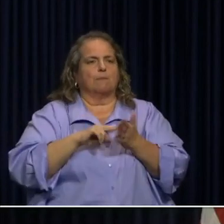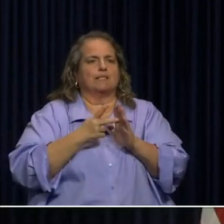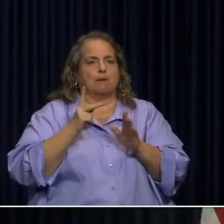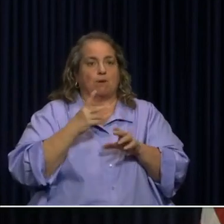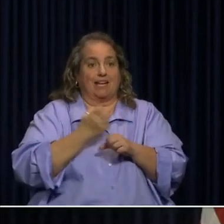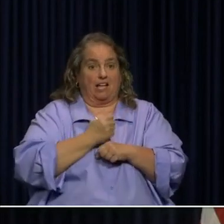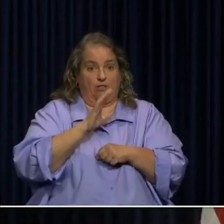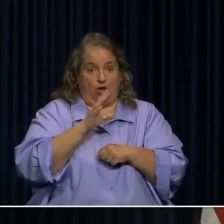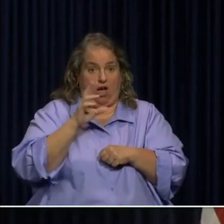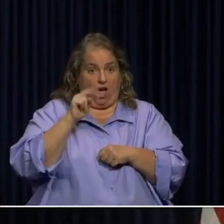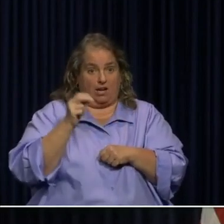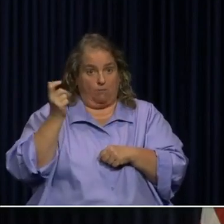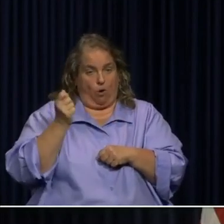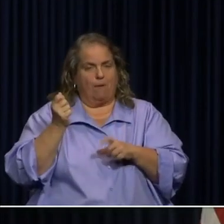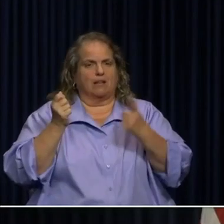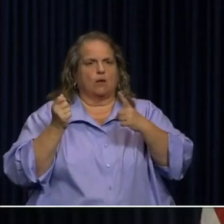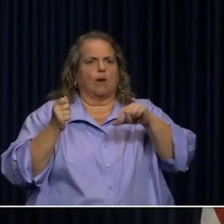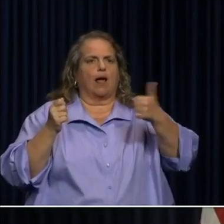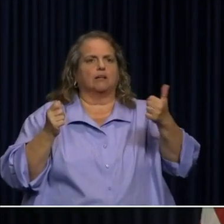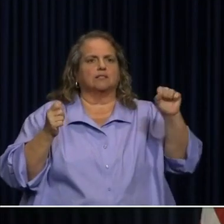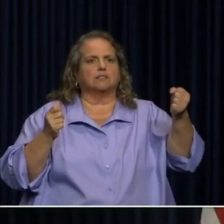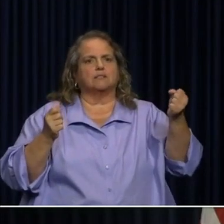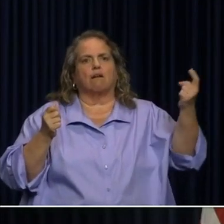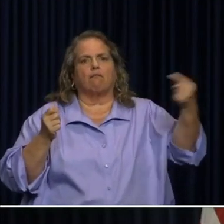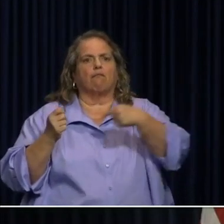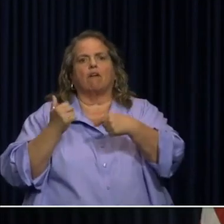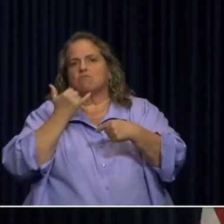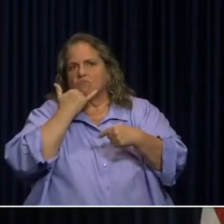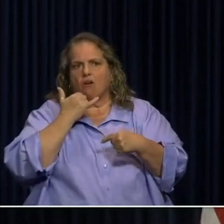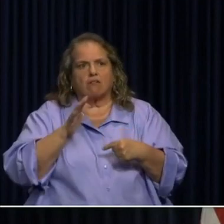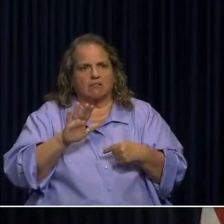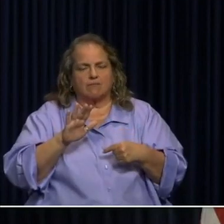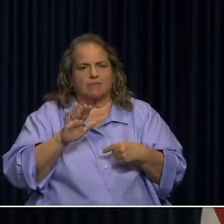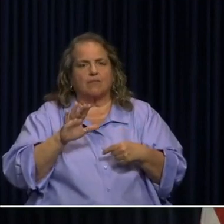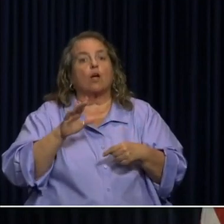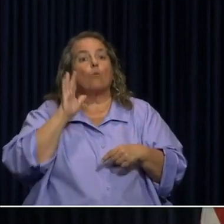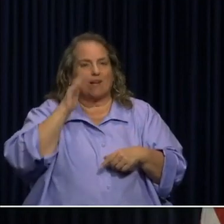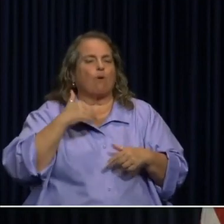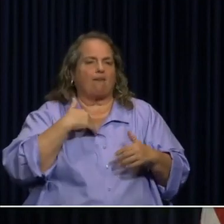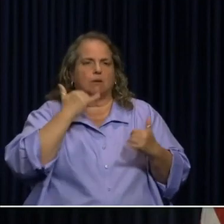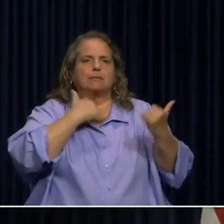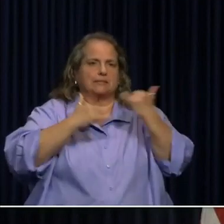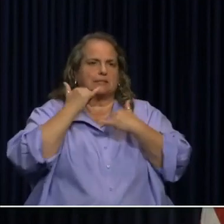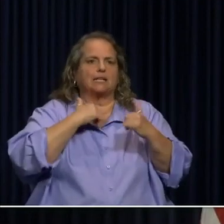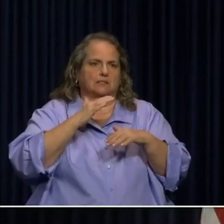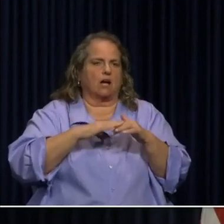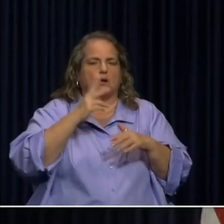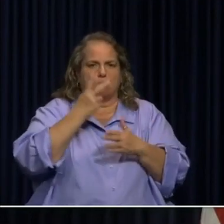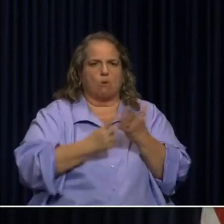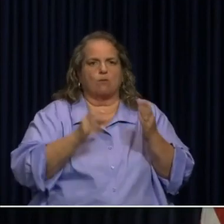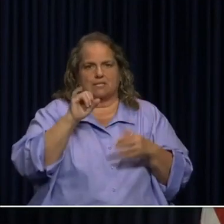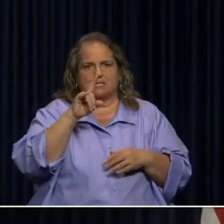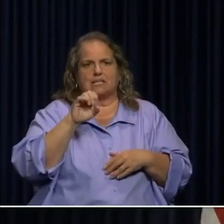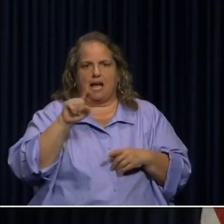unemployment payments, which we are trying to do every single day. And folks, there's absolutely going to be mistakes on both sides